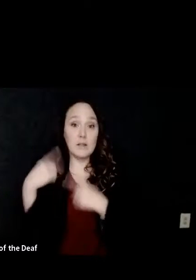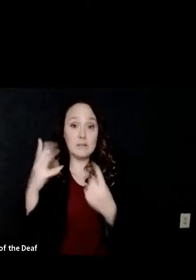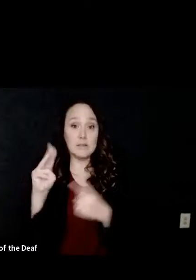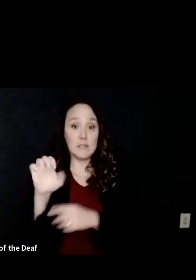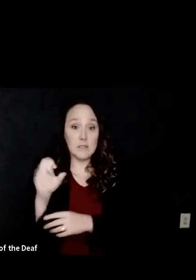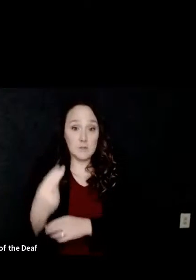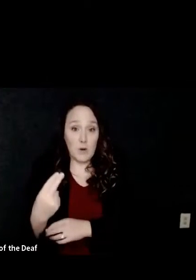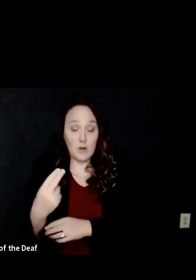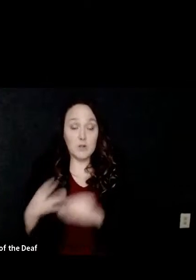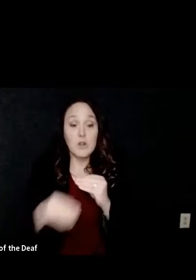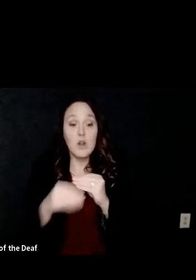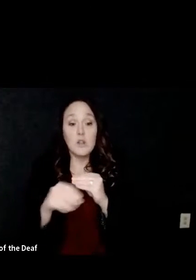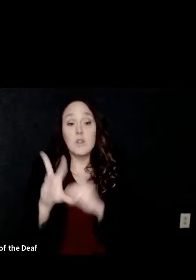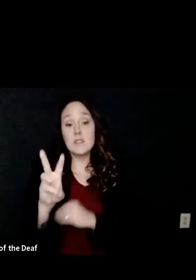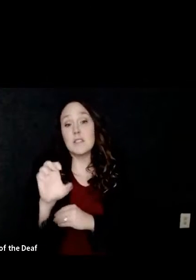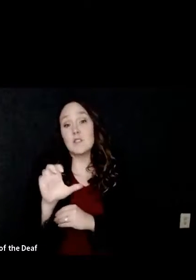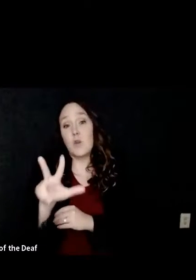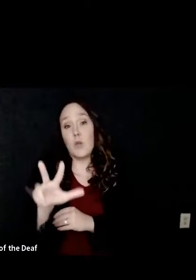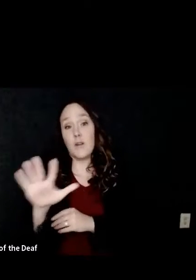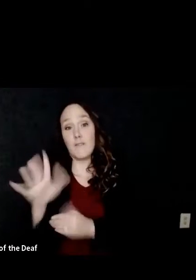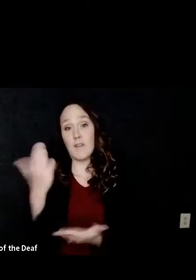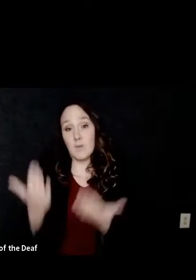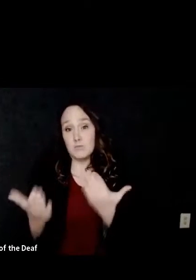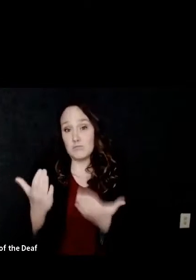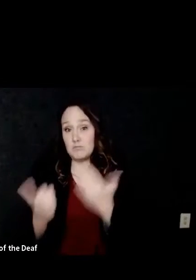we have 635 probable cases.